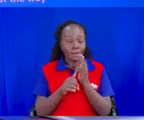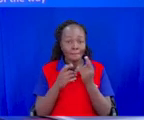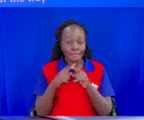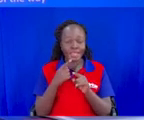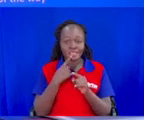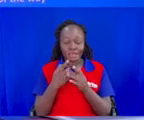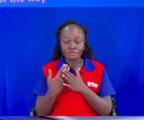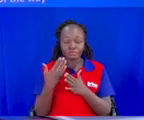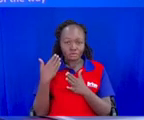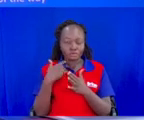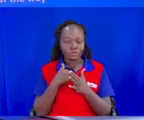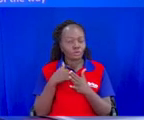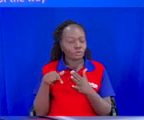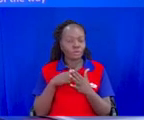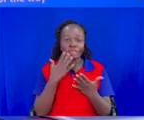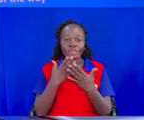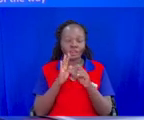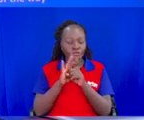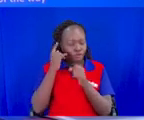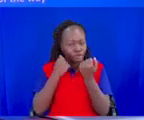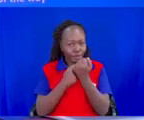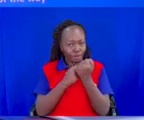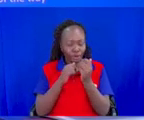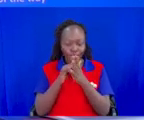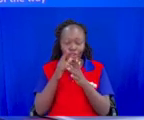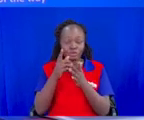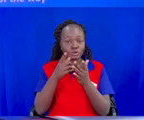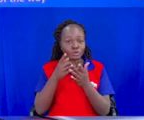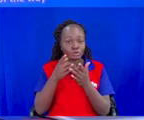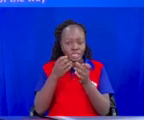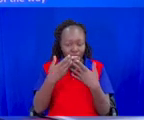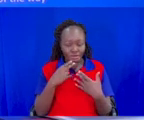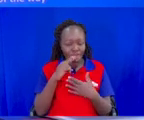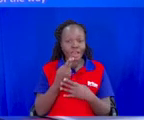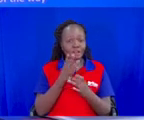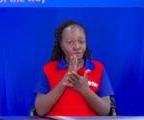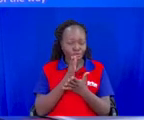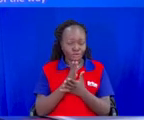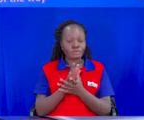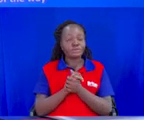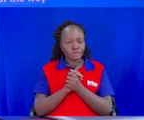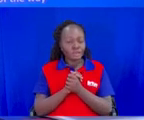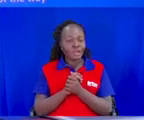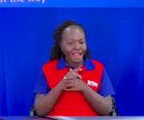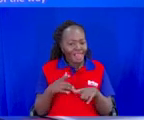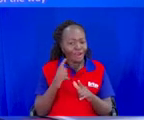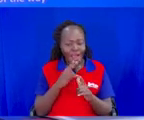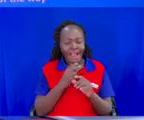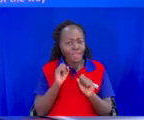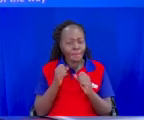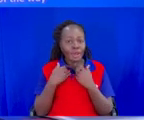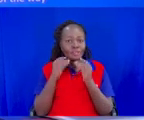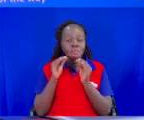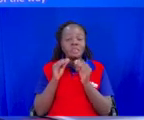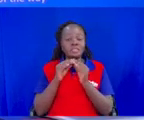earlier, we are very grateful for the support that we have received from all our stakeholders, which has allowed us to be able to conduct this